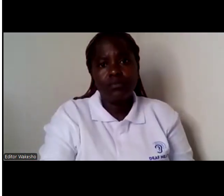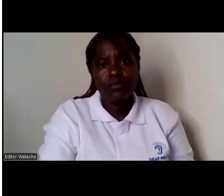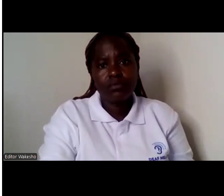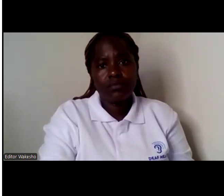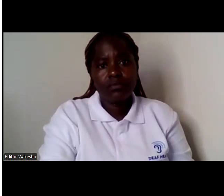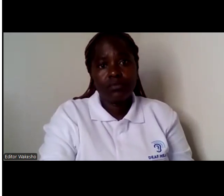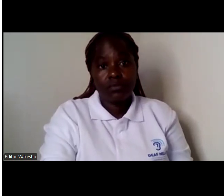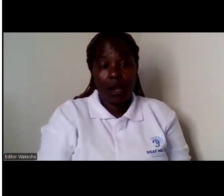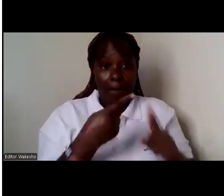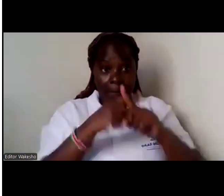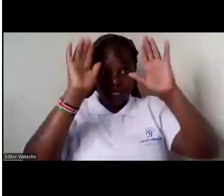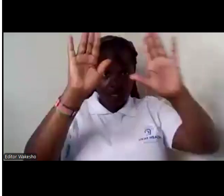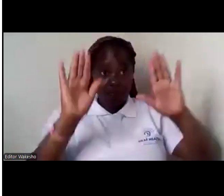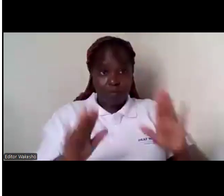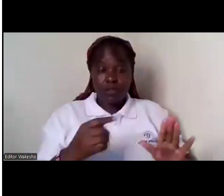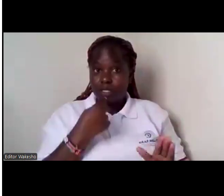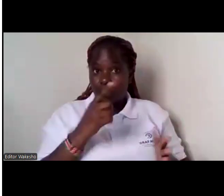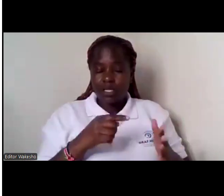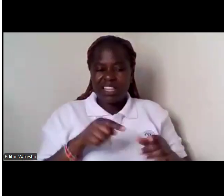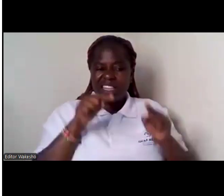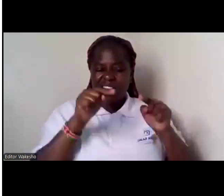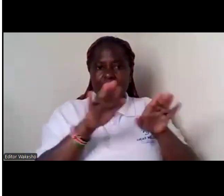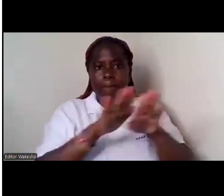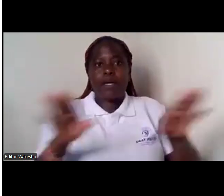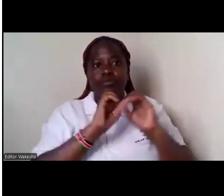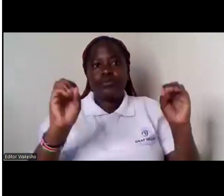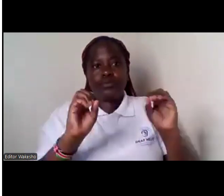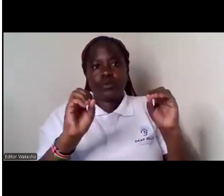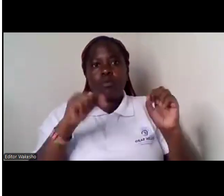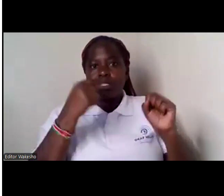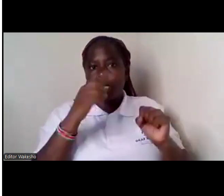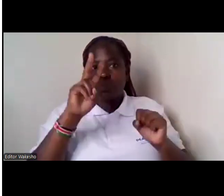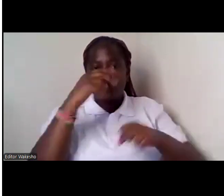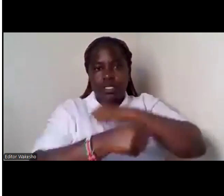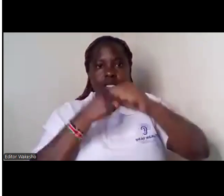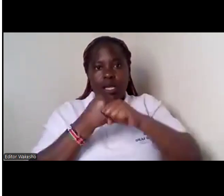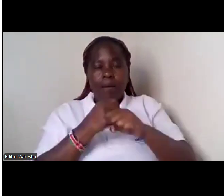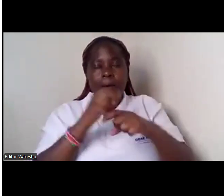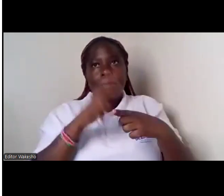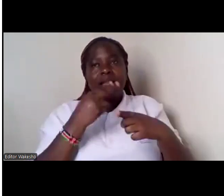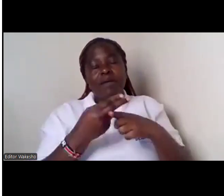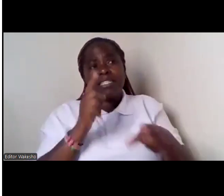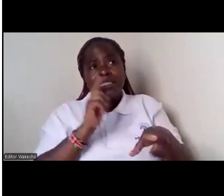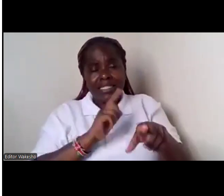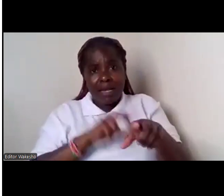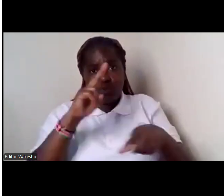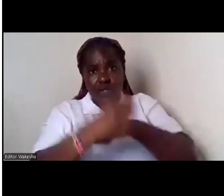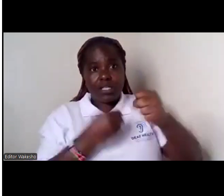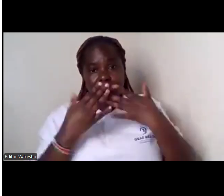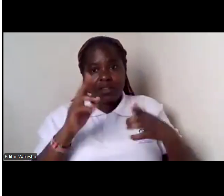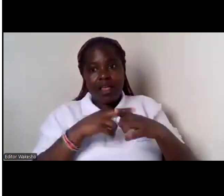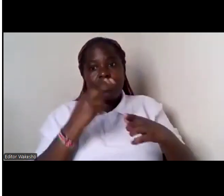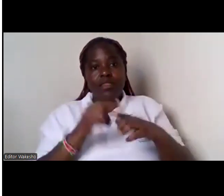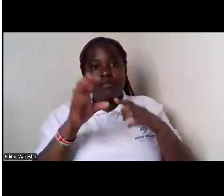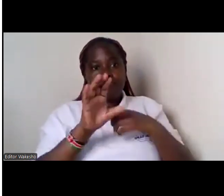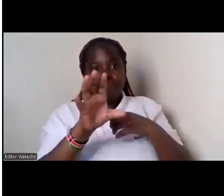One important thing to know is that it's not permanent. The reason why I said 2 years is that eventually the person will still get pregnant. It is not